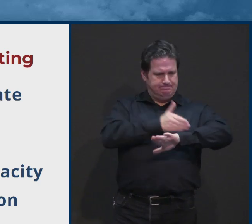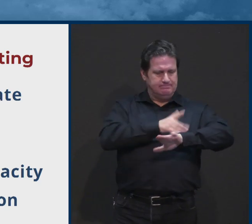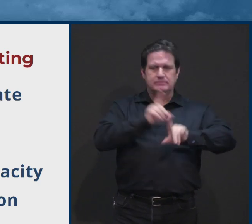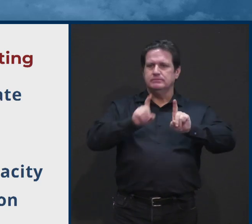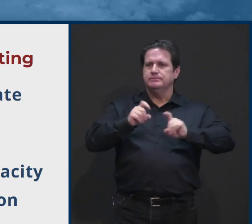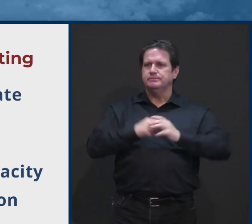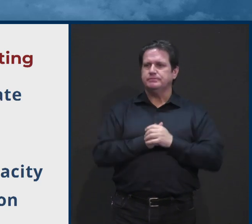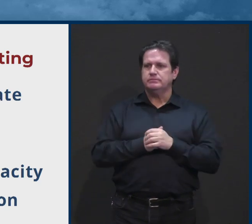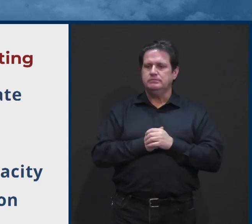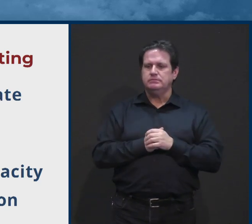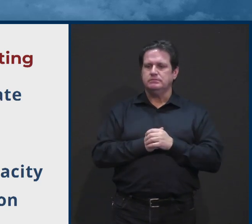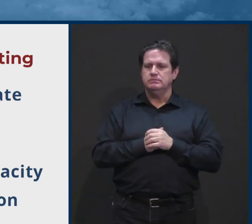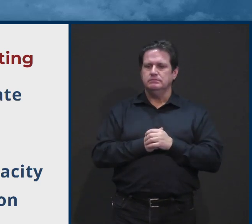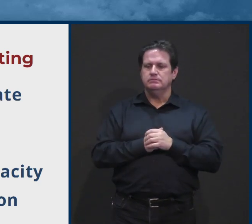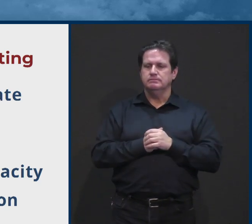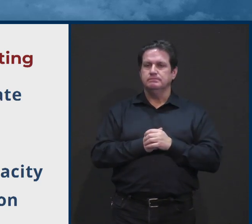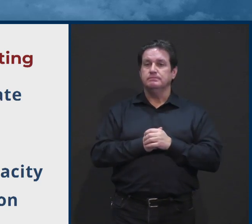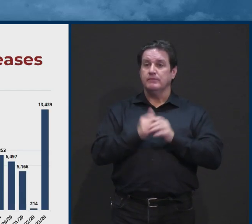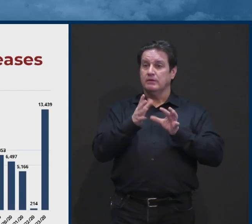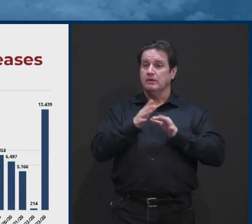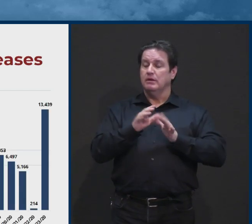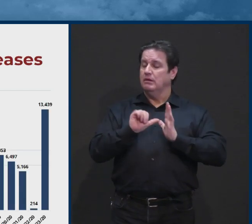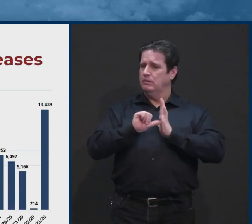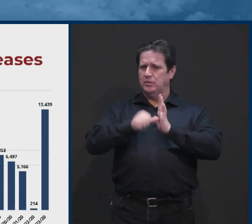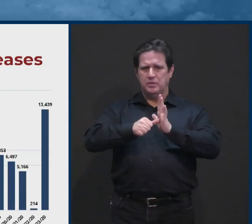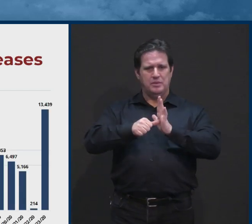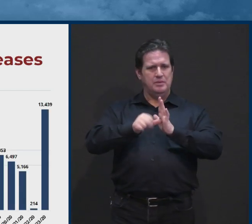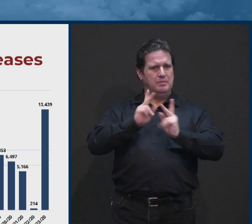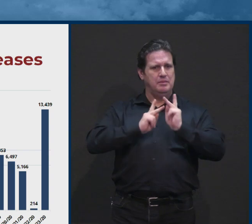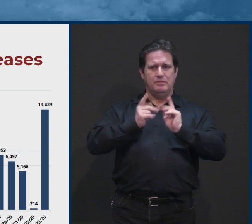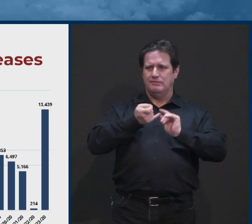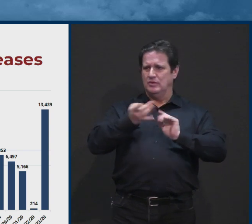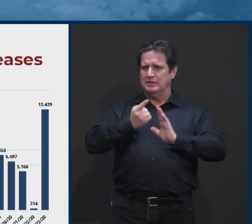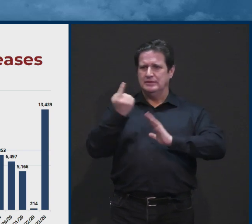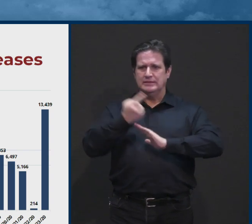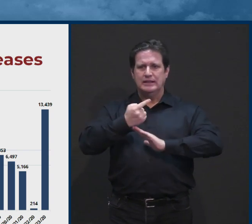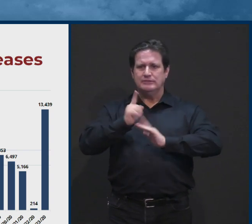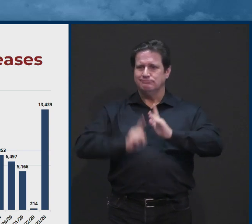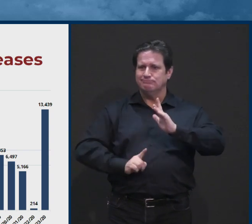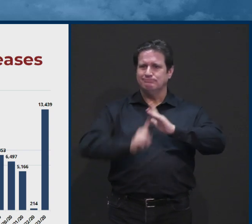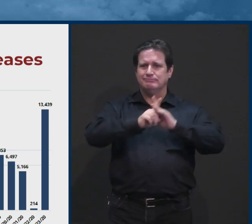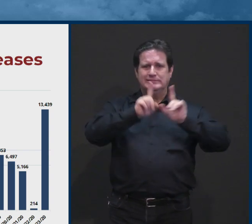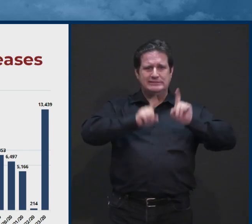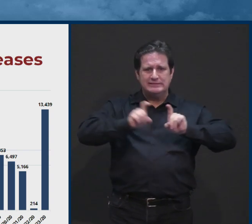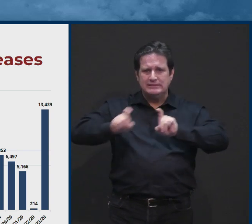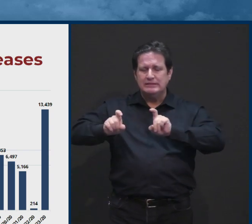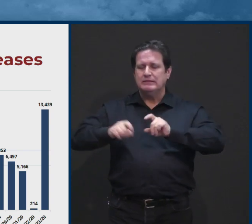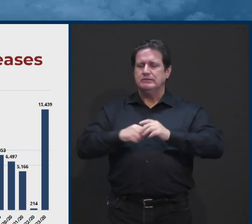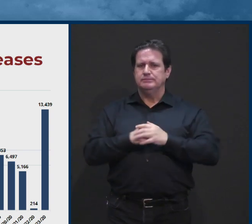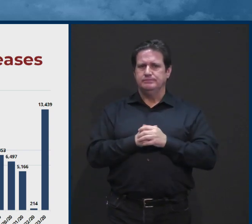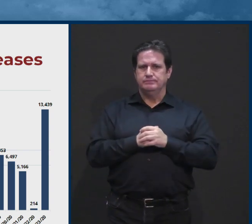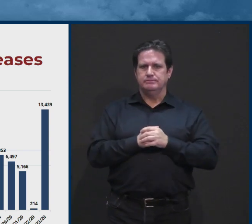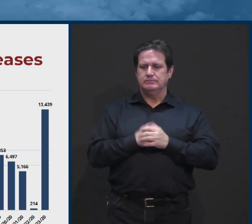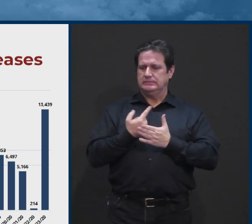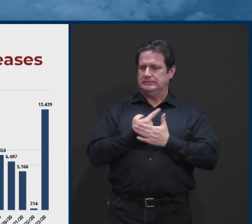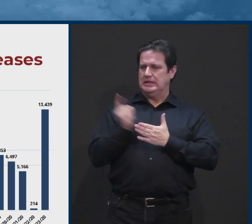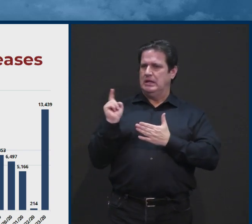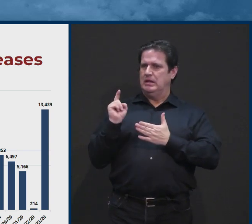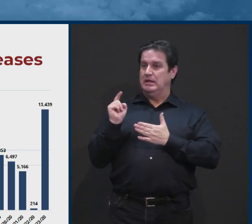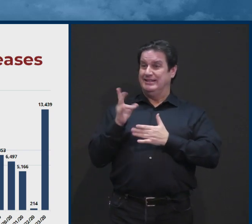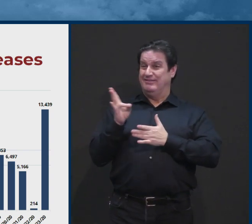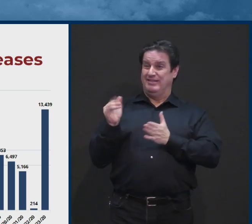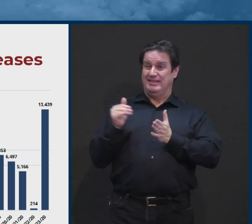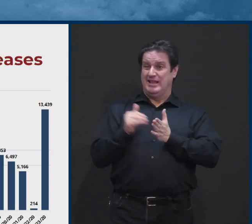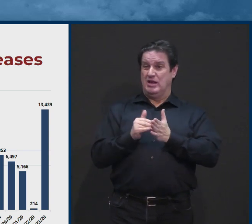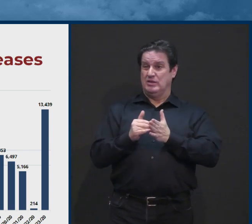forward. Very impressive turnout from the public the last few days. Last week, I think I mentioned that we eclipsed